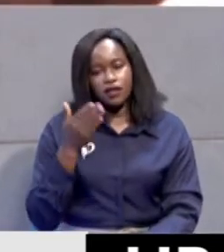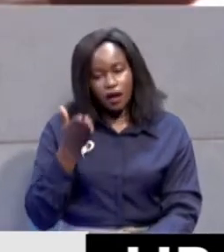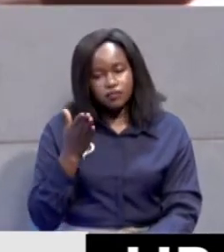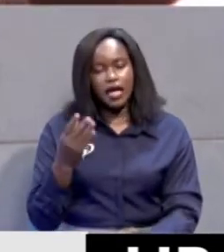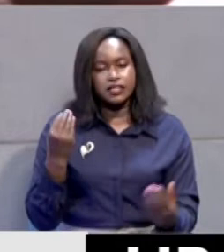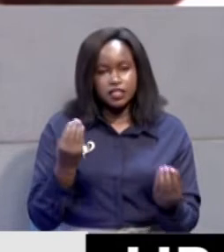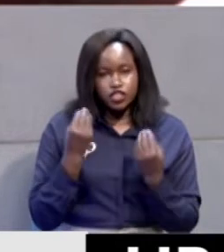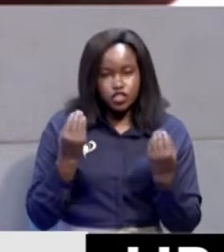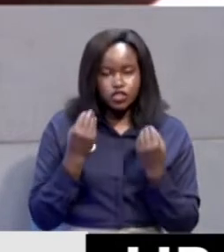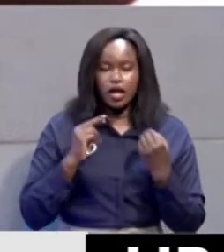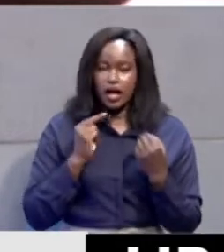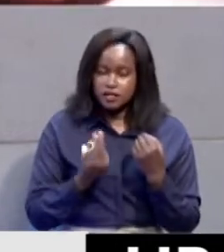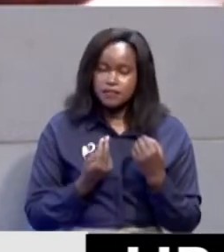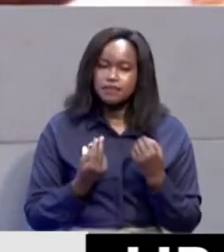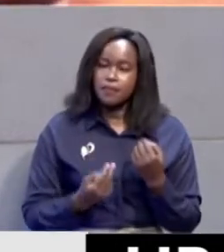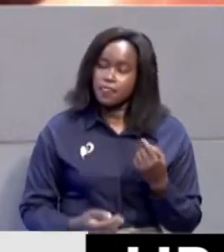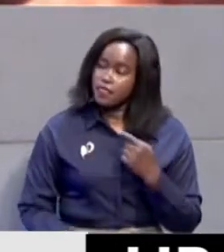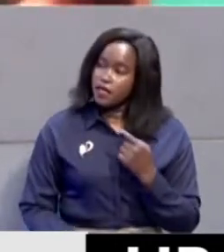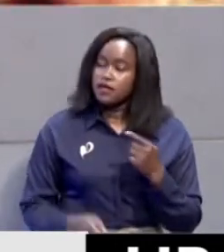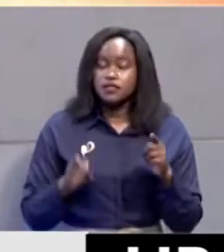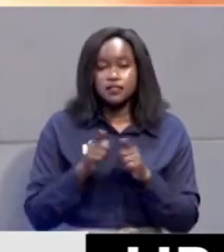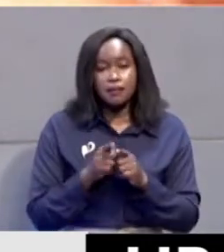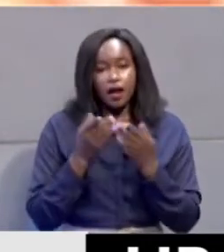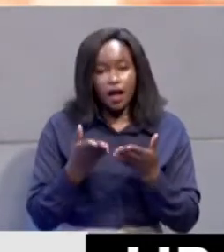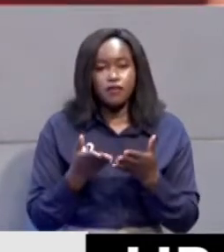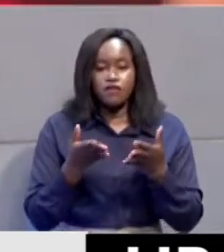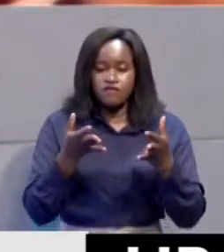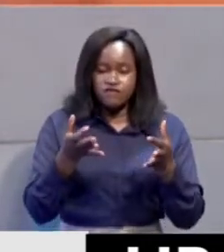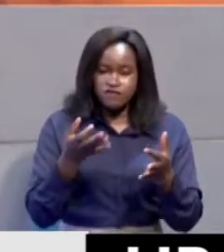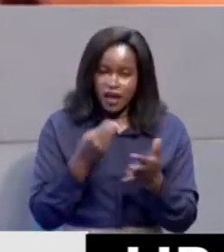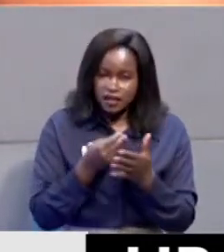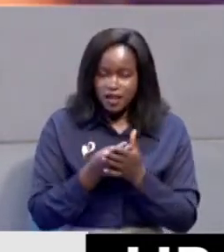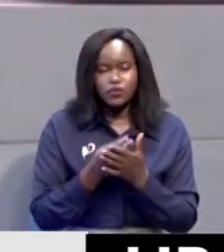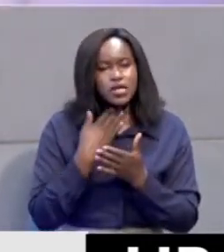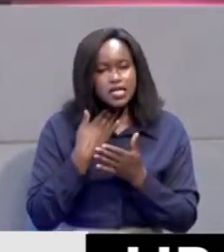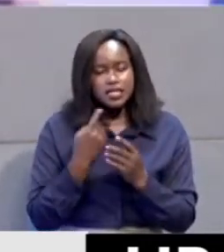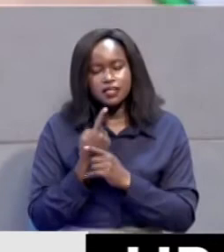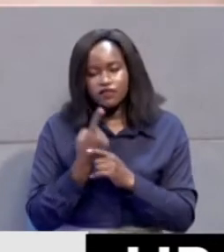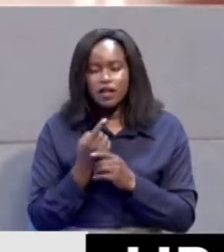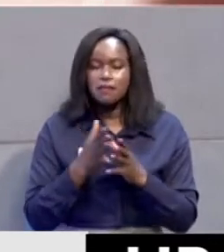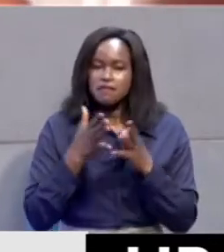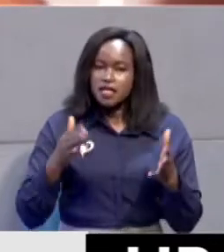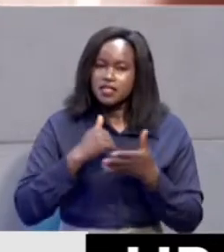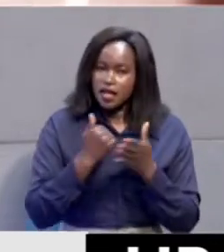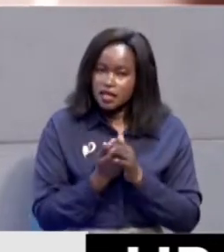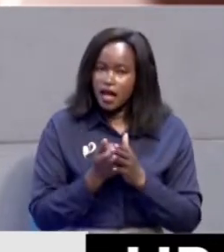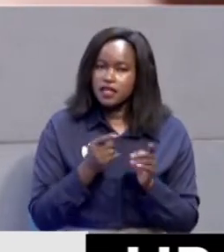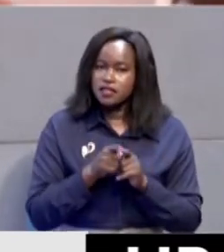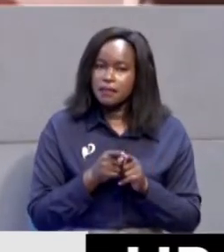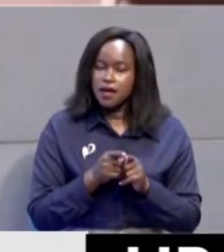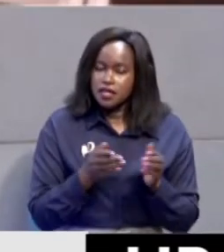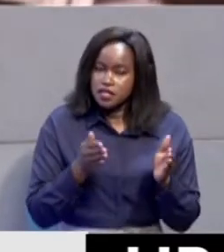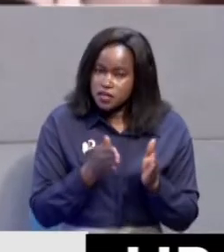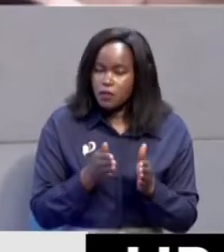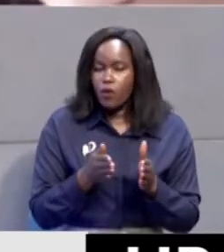The microfinance, which serves an increasing variety of financial needs to various sectors, including micro, small and